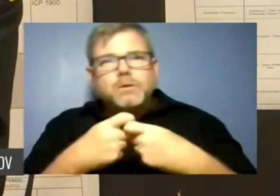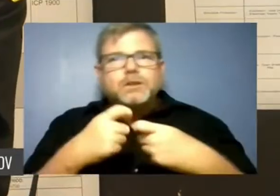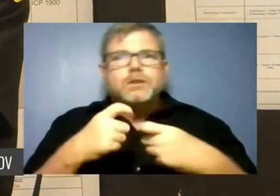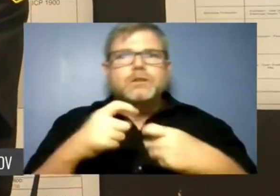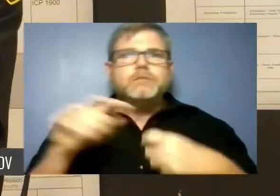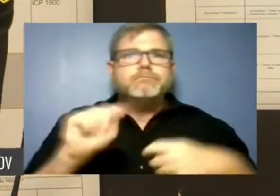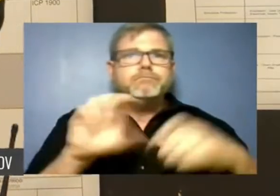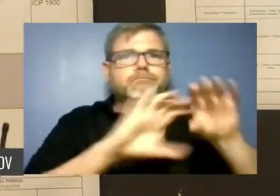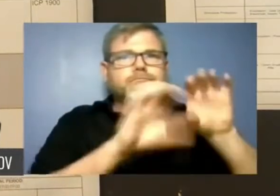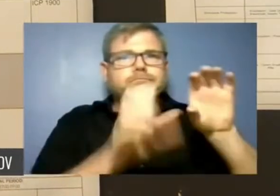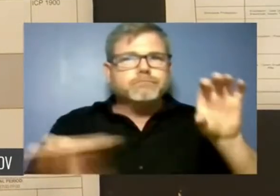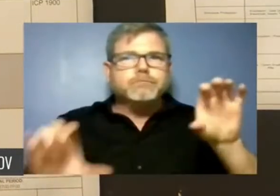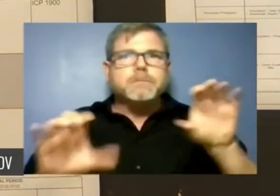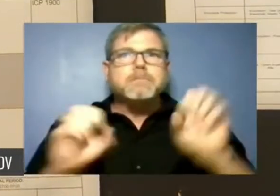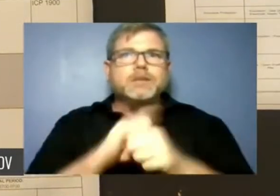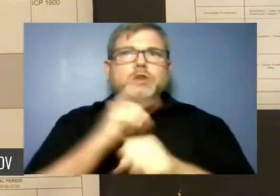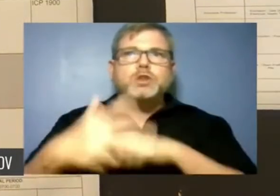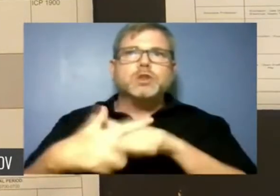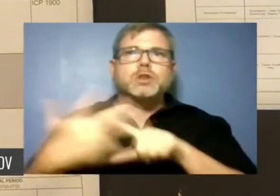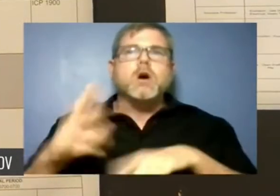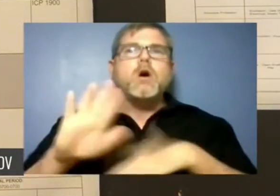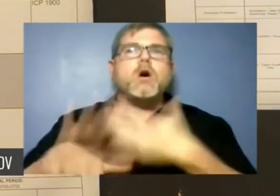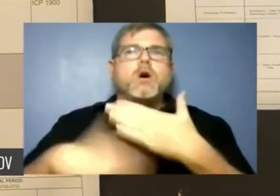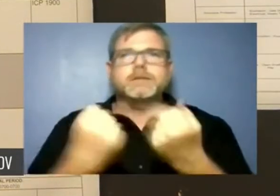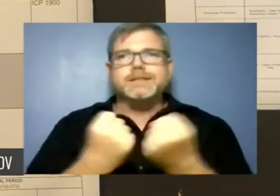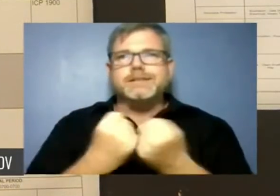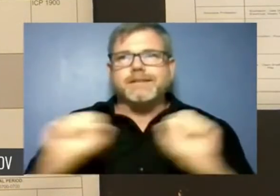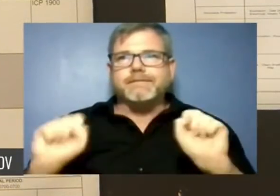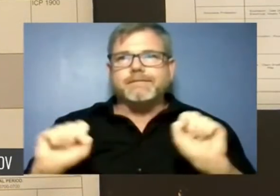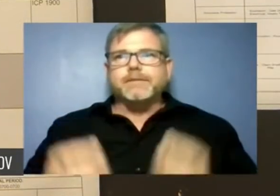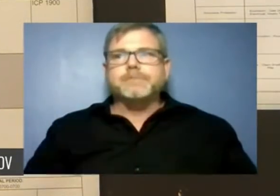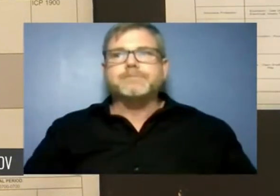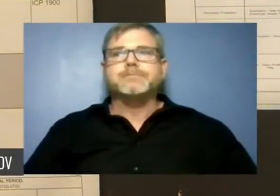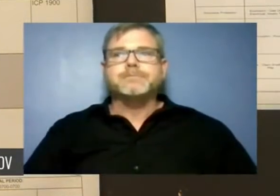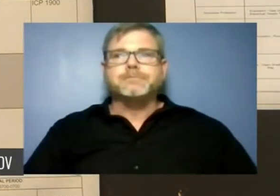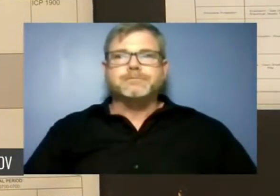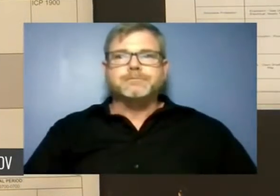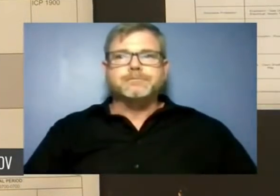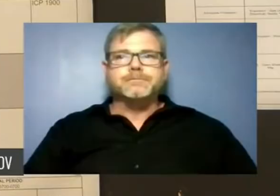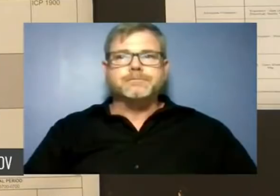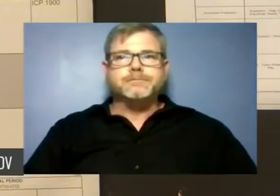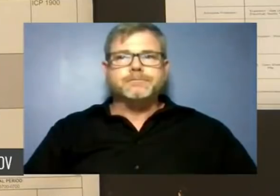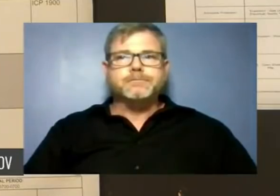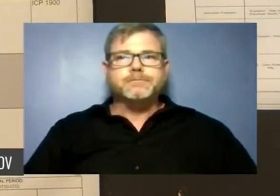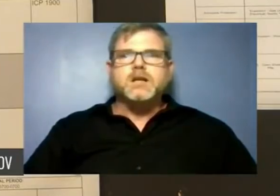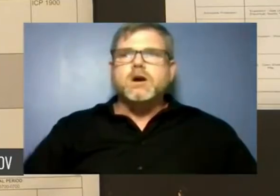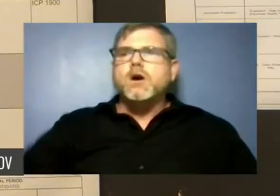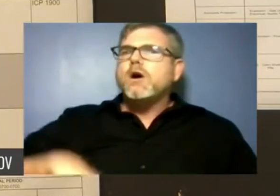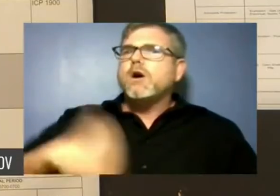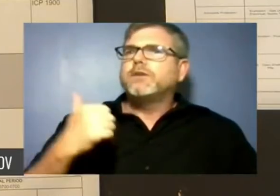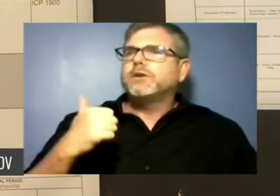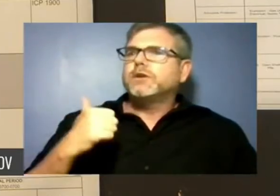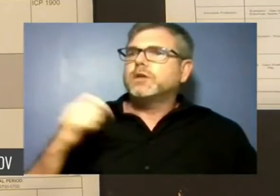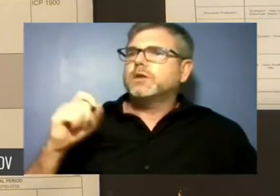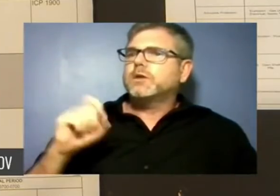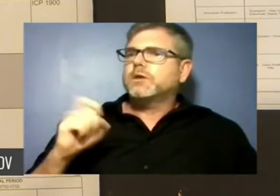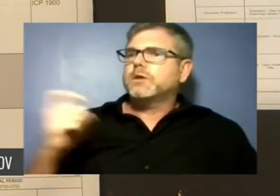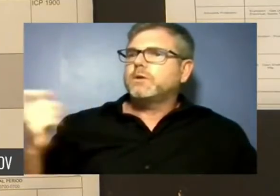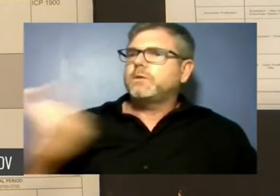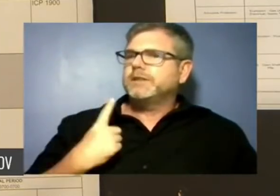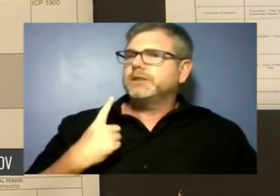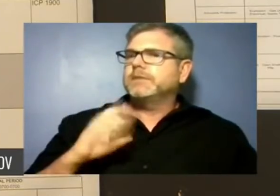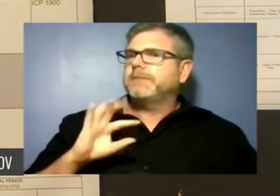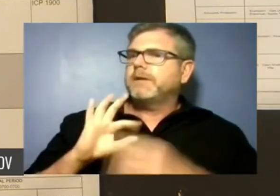Additionally, I've received some questions about, well, PG&E and other infrastructure folks are in those areas,